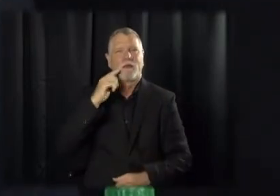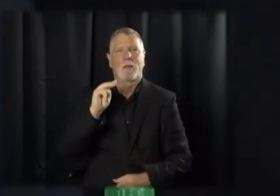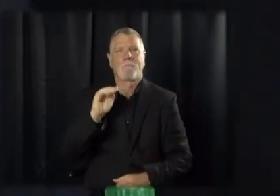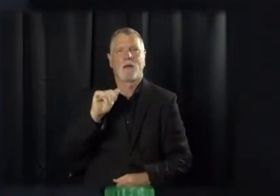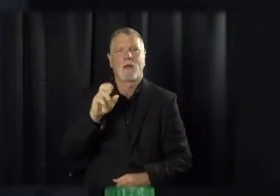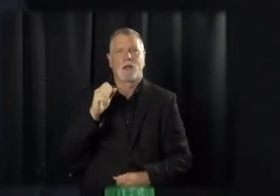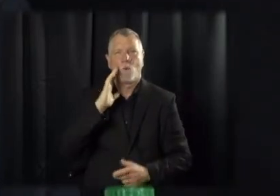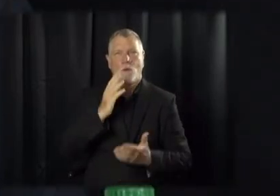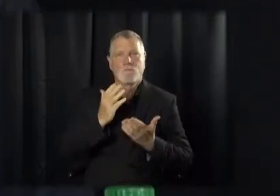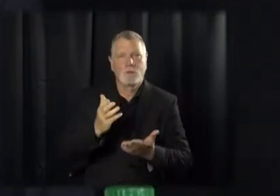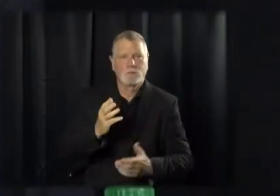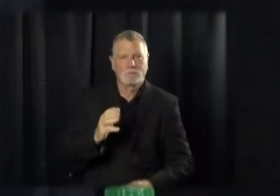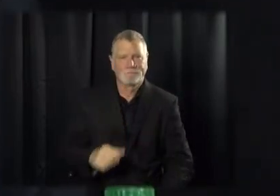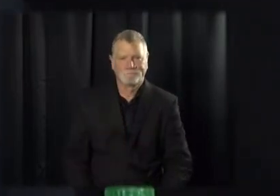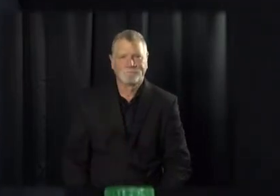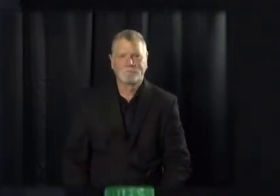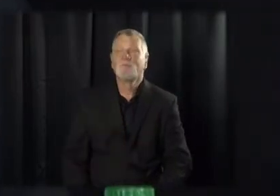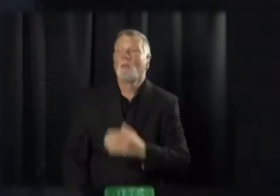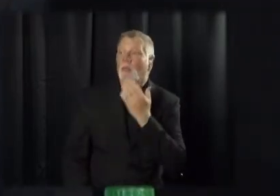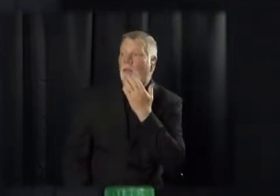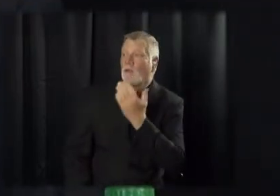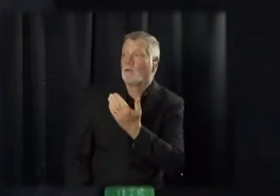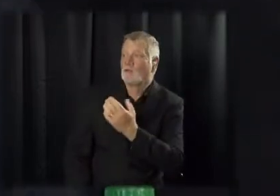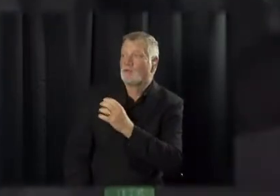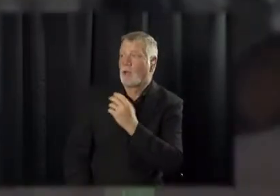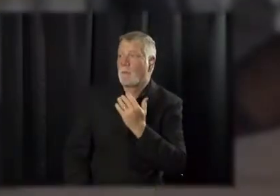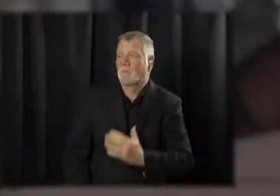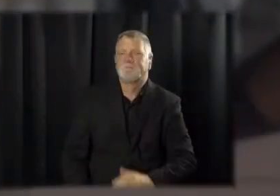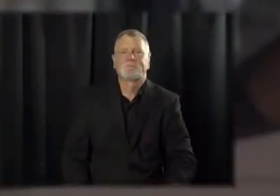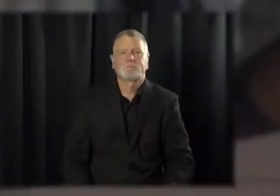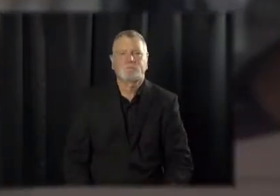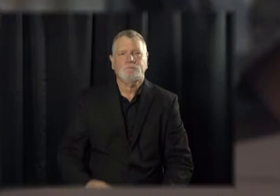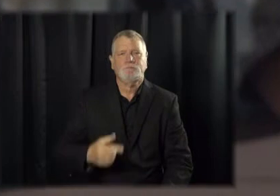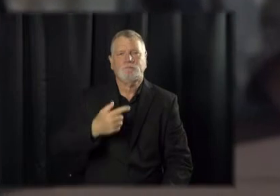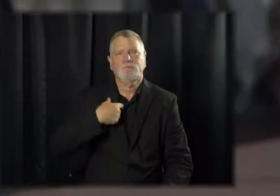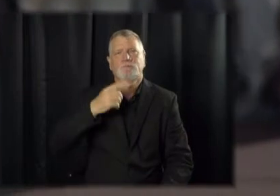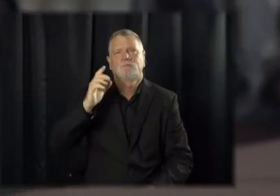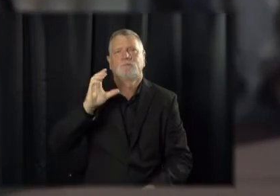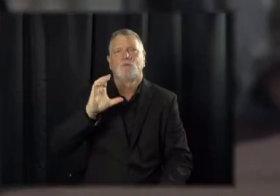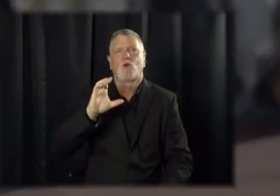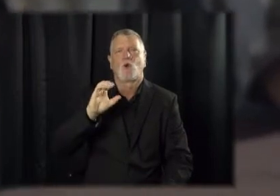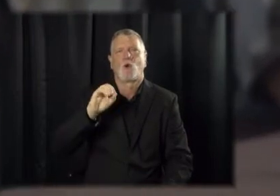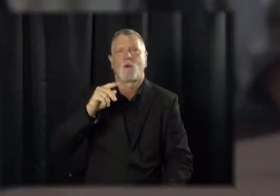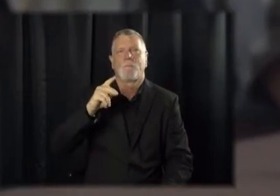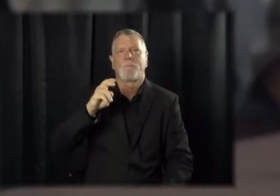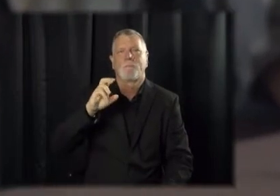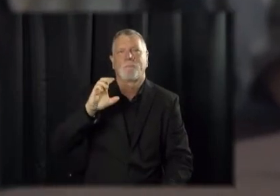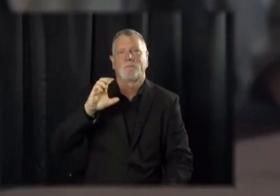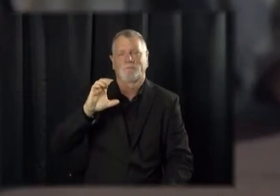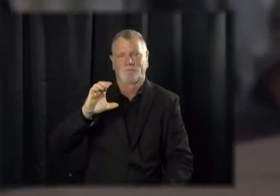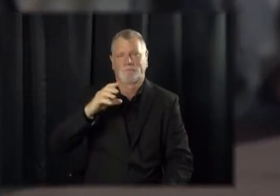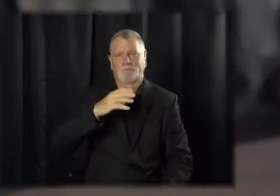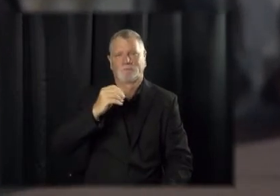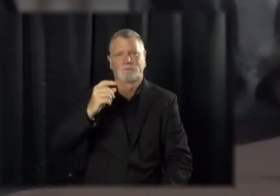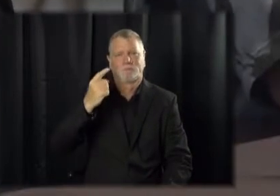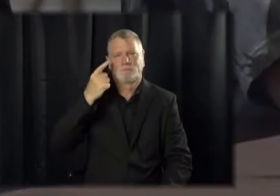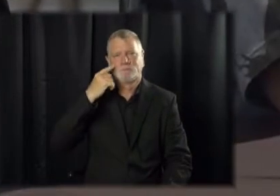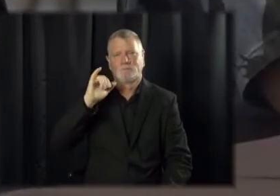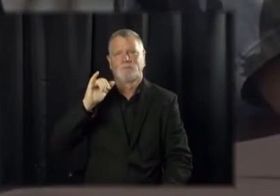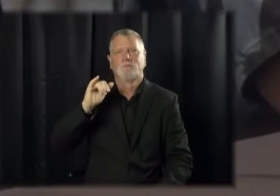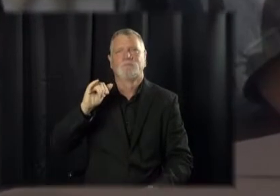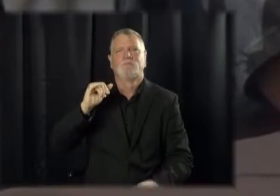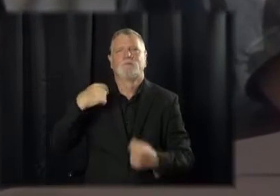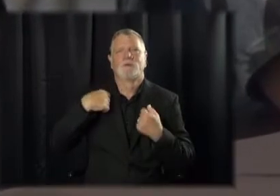Mr. Chairman. The Public Corporation for the Supervision and Insurance of Cooperatives, or Kosak, as it's known for a